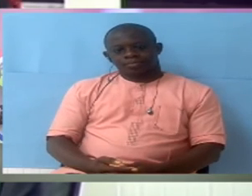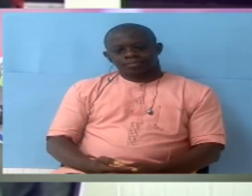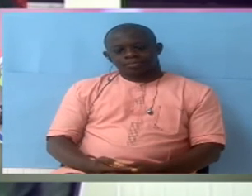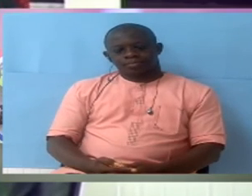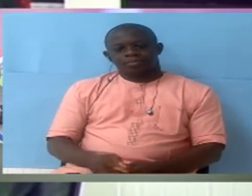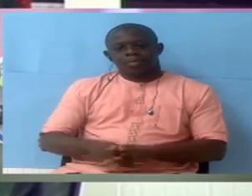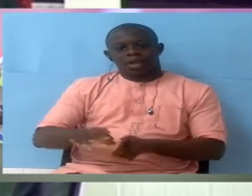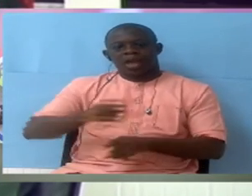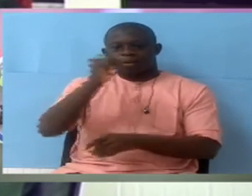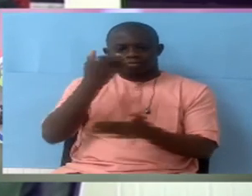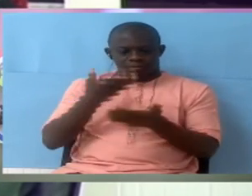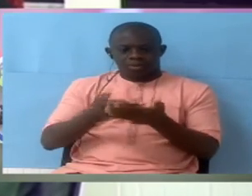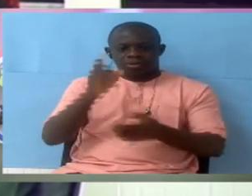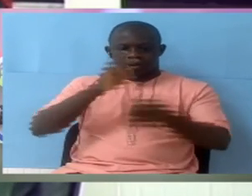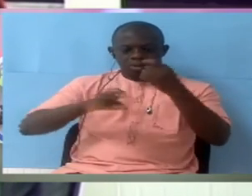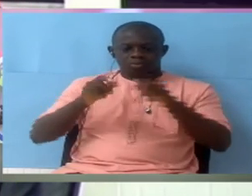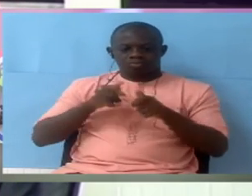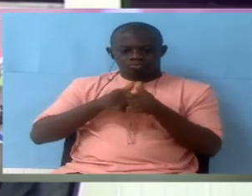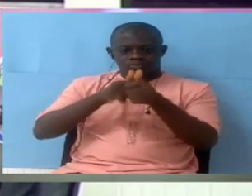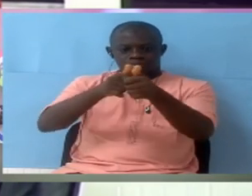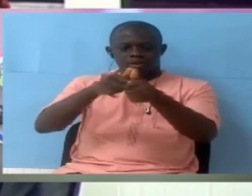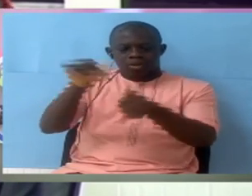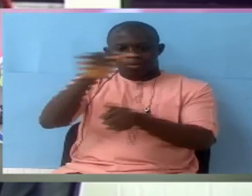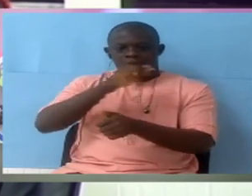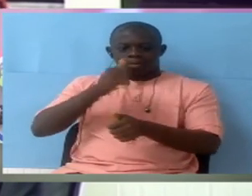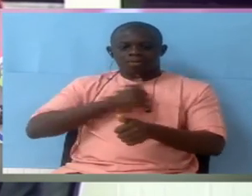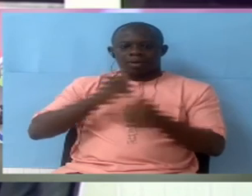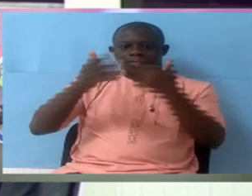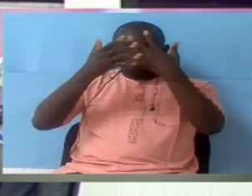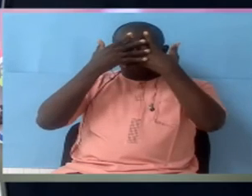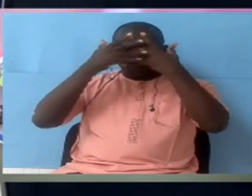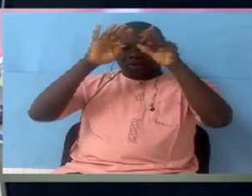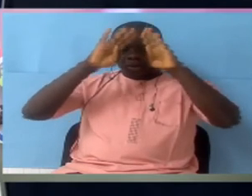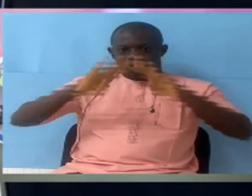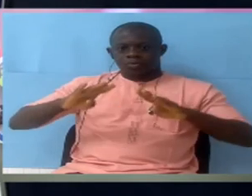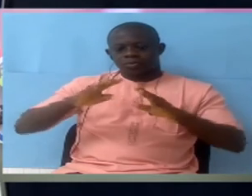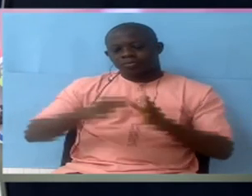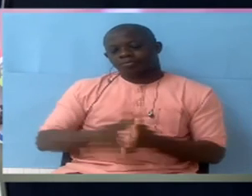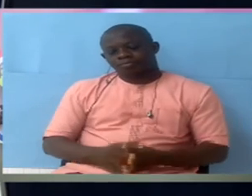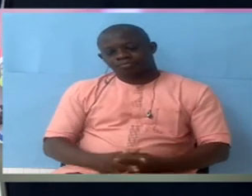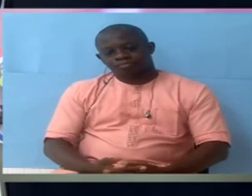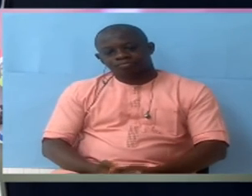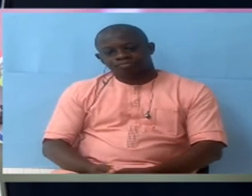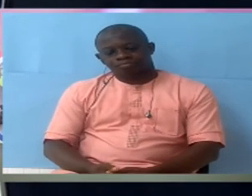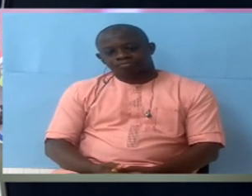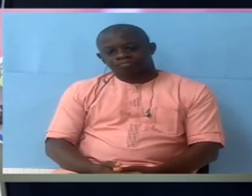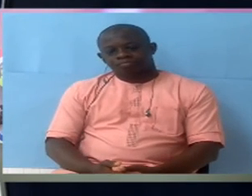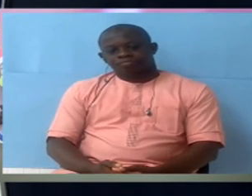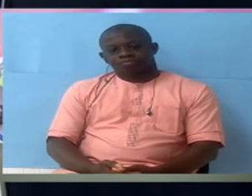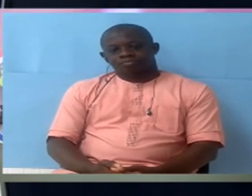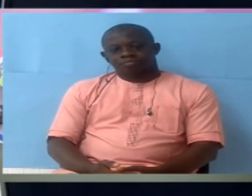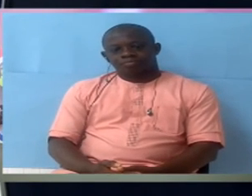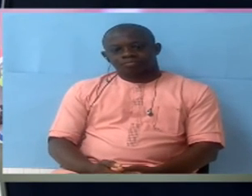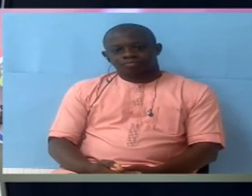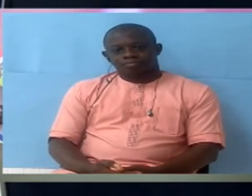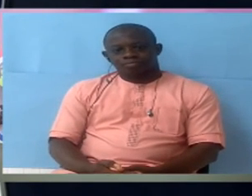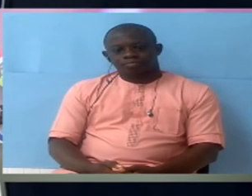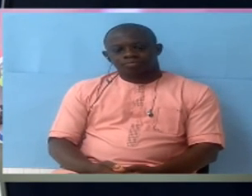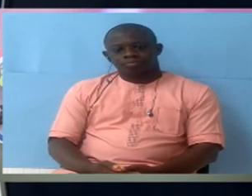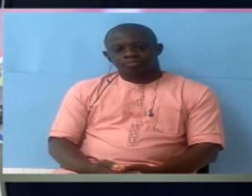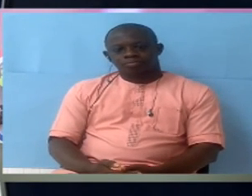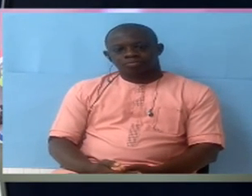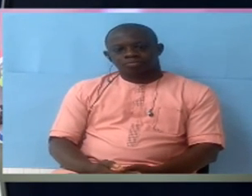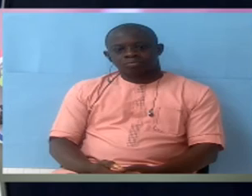And then escort me back to my cell. Ci lañ ma déllu gungé nak yobbu ma ci suma cell ba. So I requested